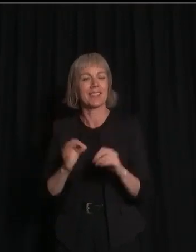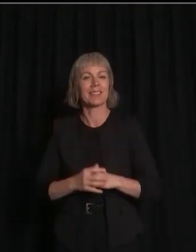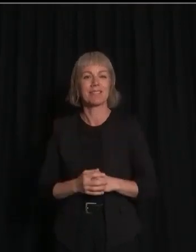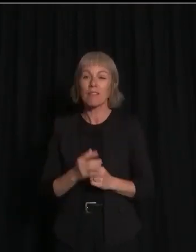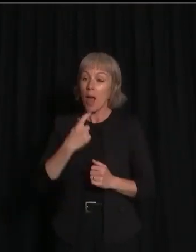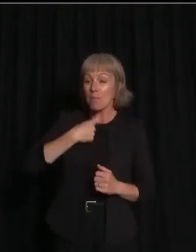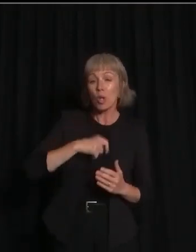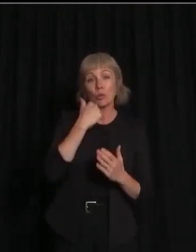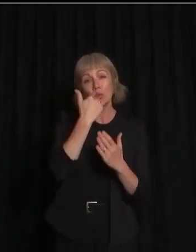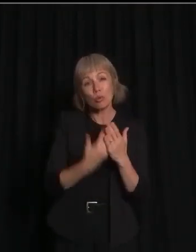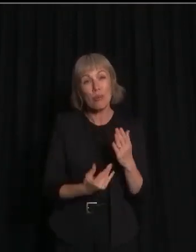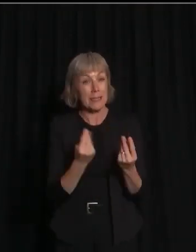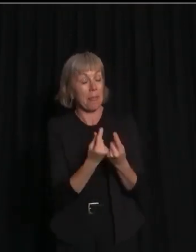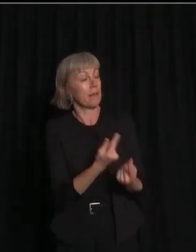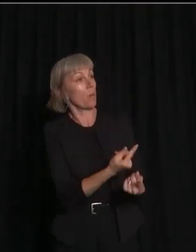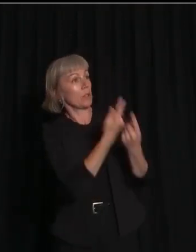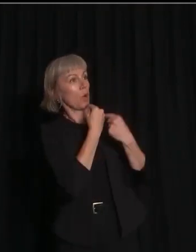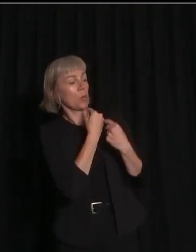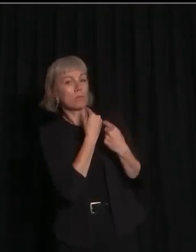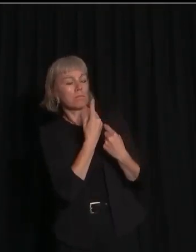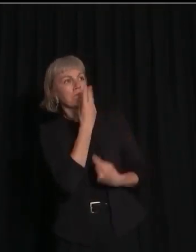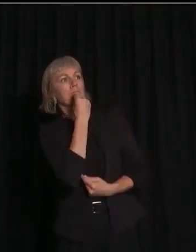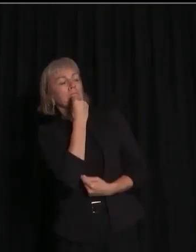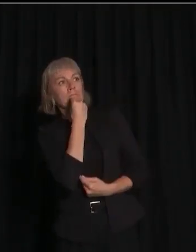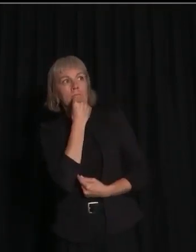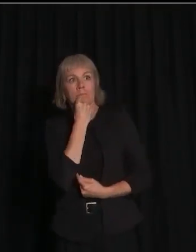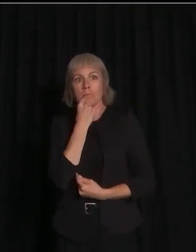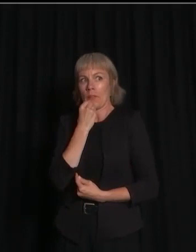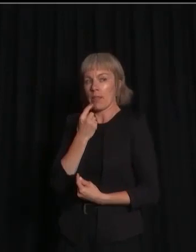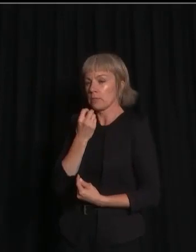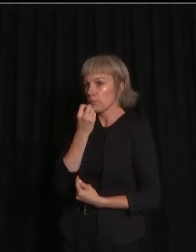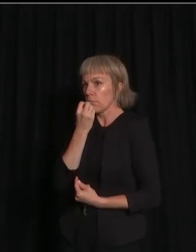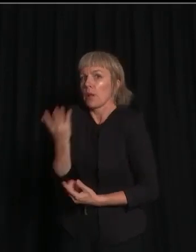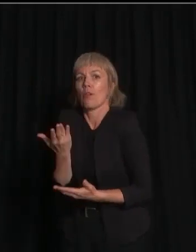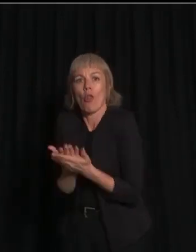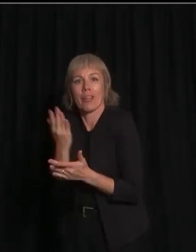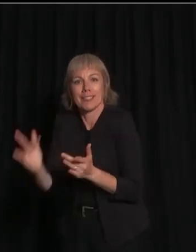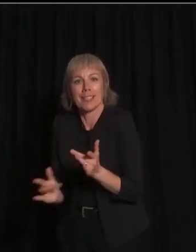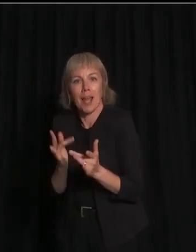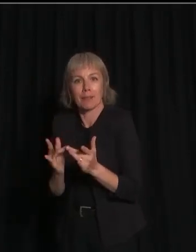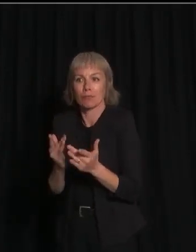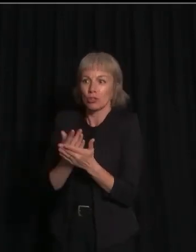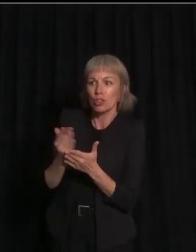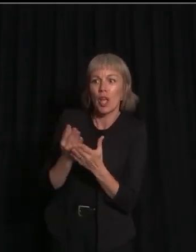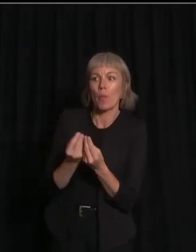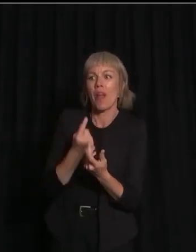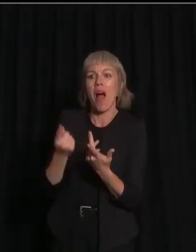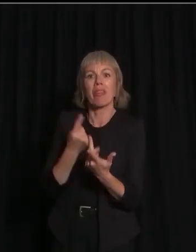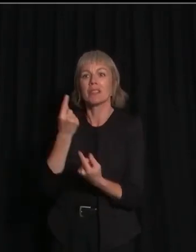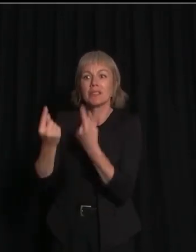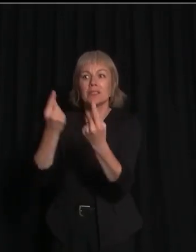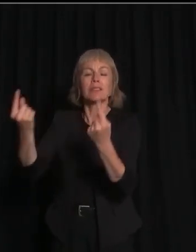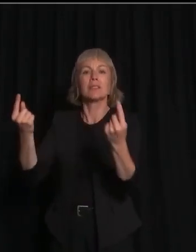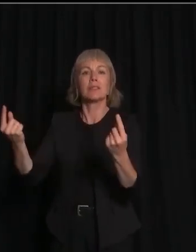about something that they were told to never share with anyone, something that so many have always thought that they're the only ones.